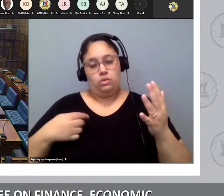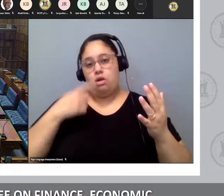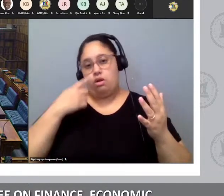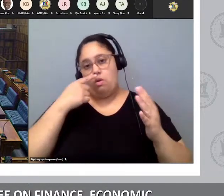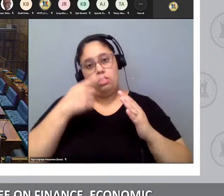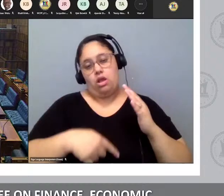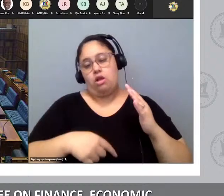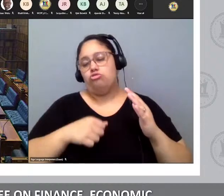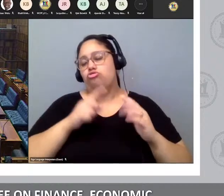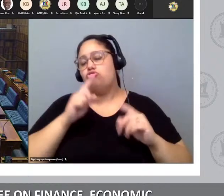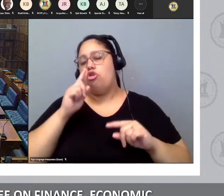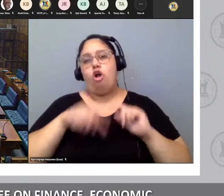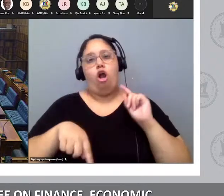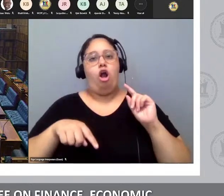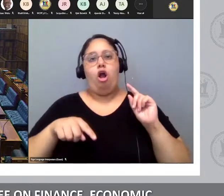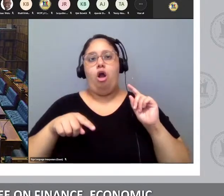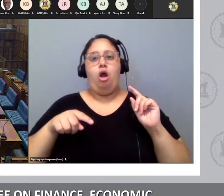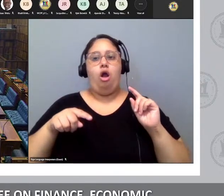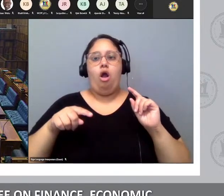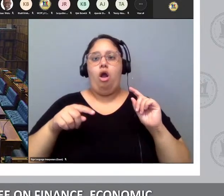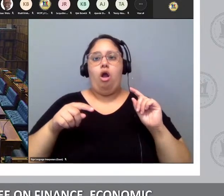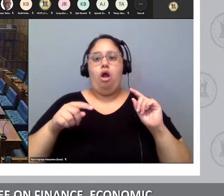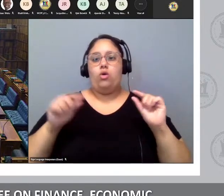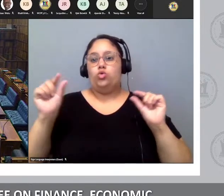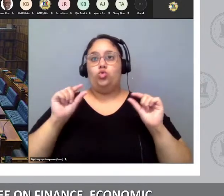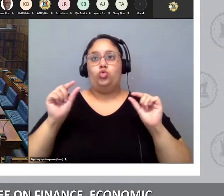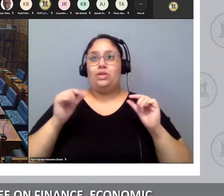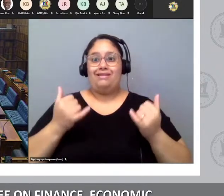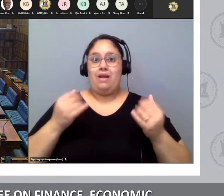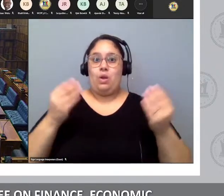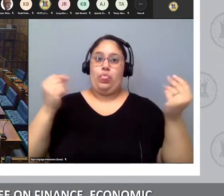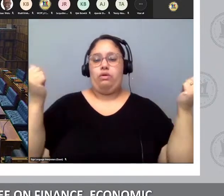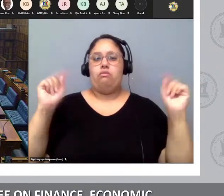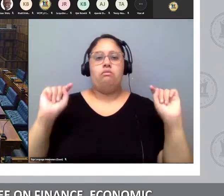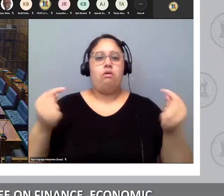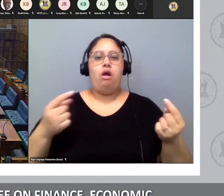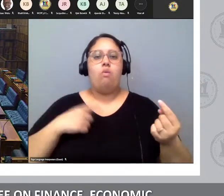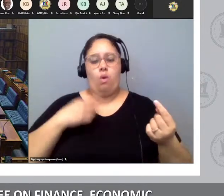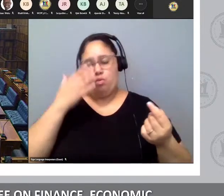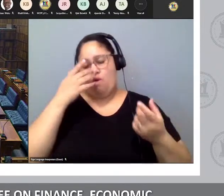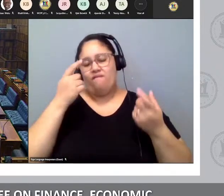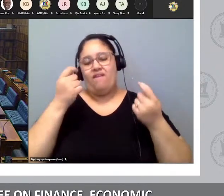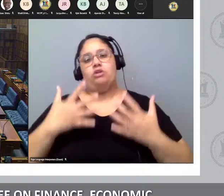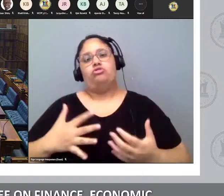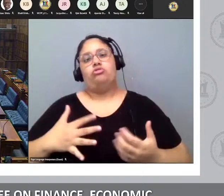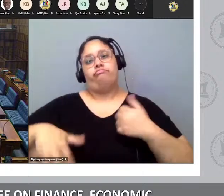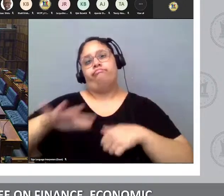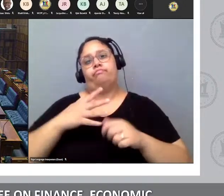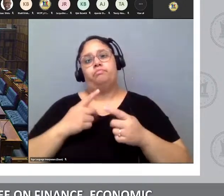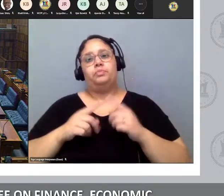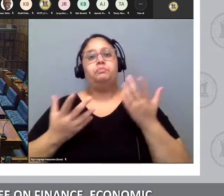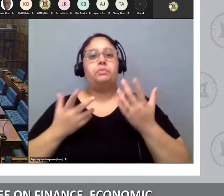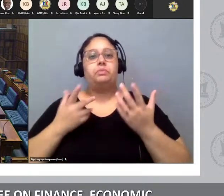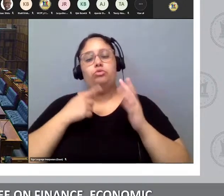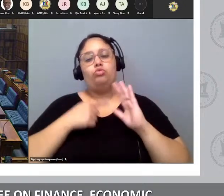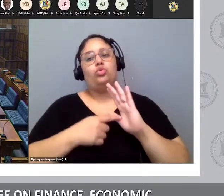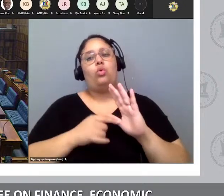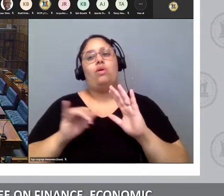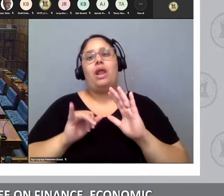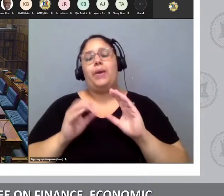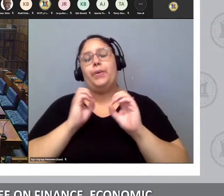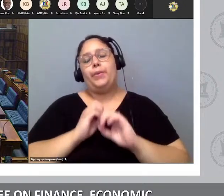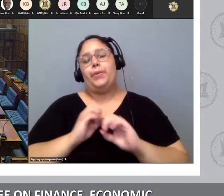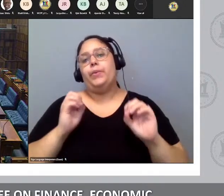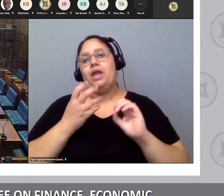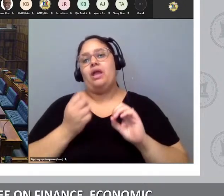away any any anytime soon in terms of the national fiscal if in indeed because sometimes it's presented as if there's no